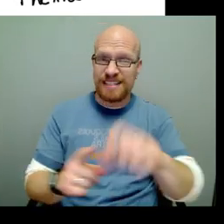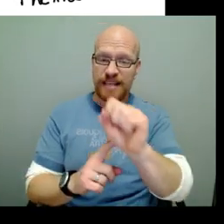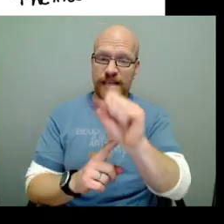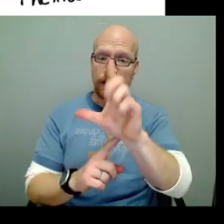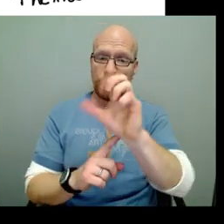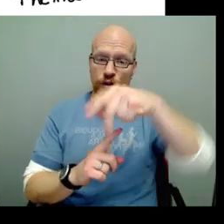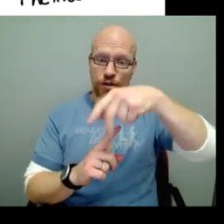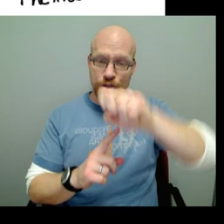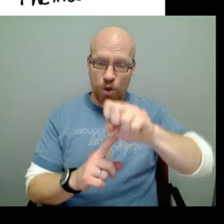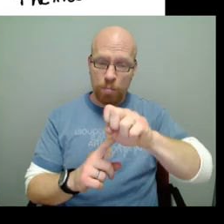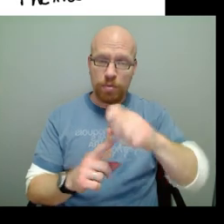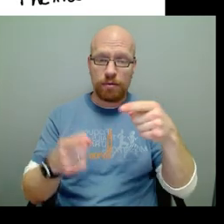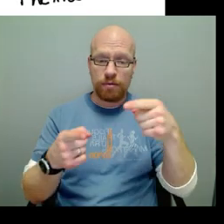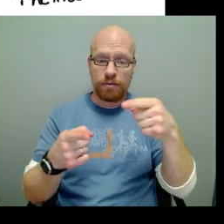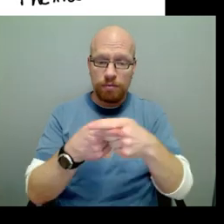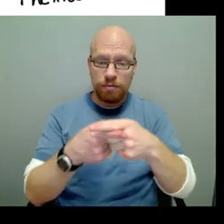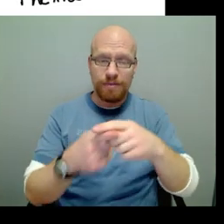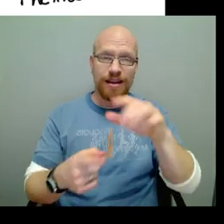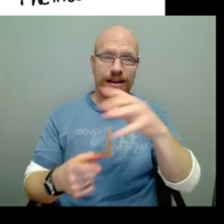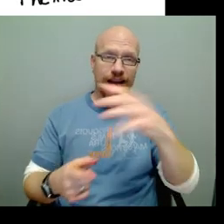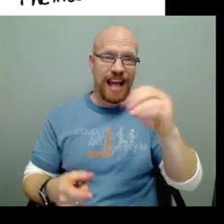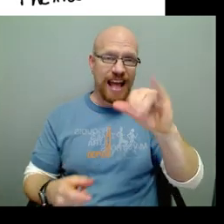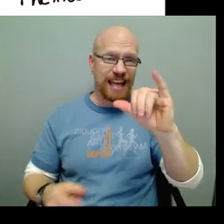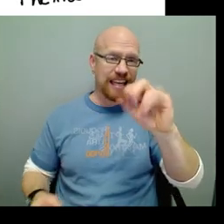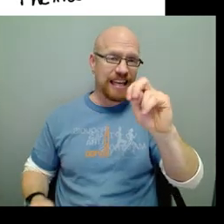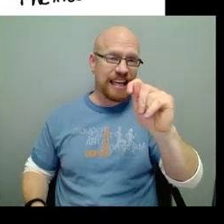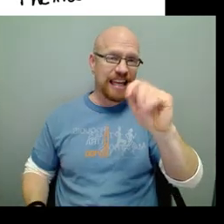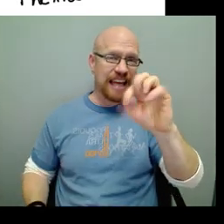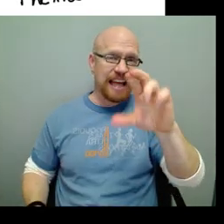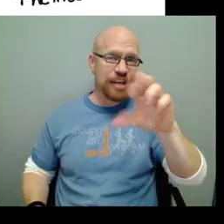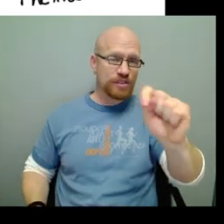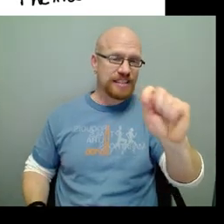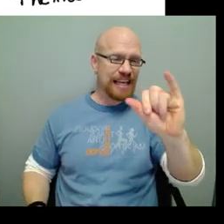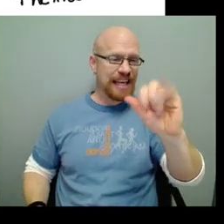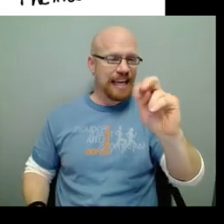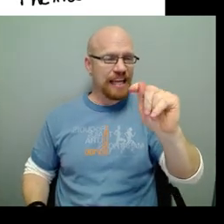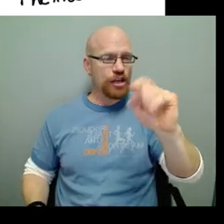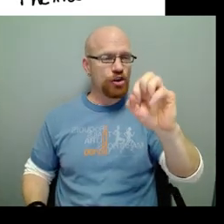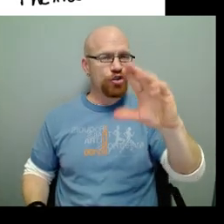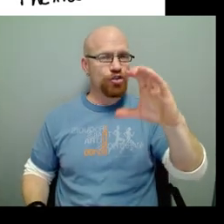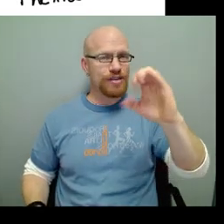so that's the slope and